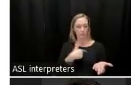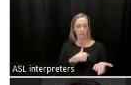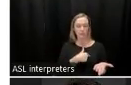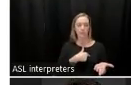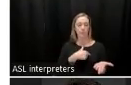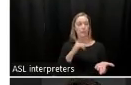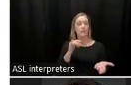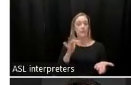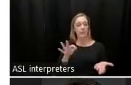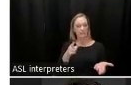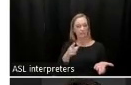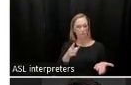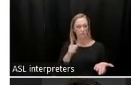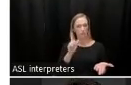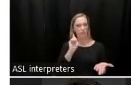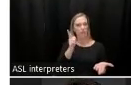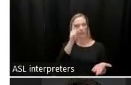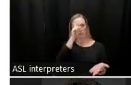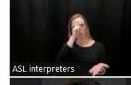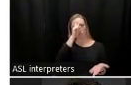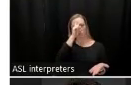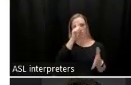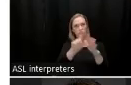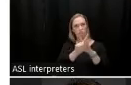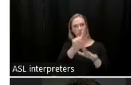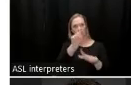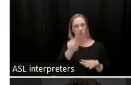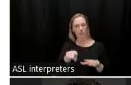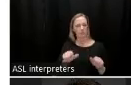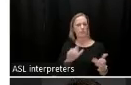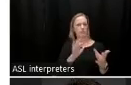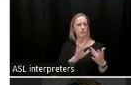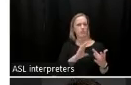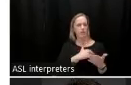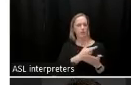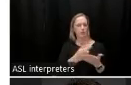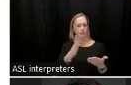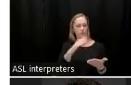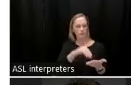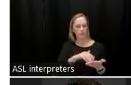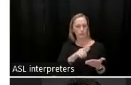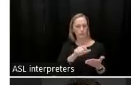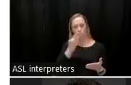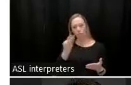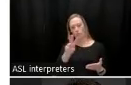If you do have any questions, you can always reach out to our resource center. You can look at our